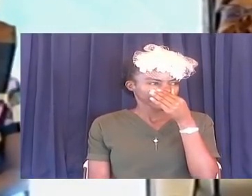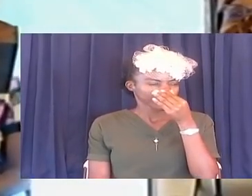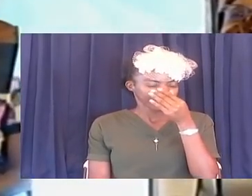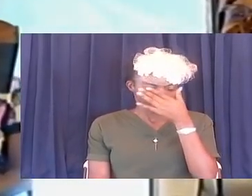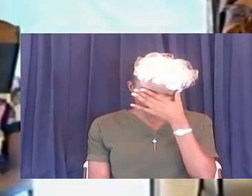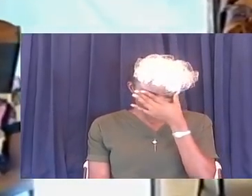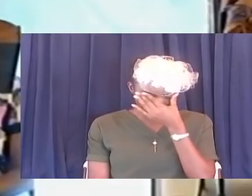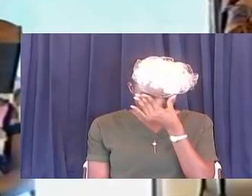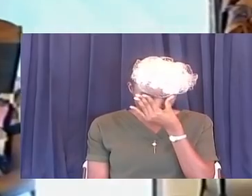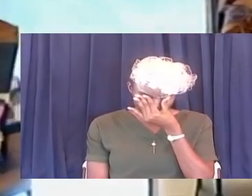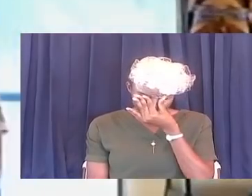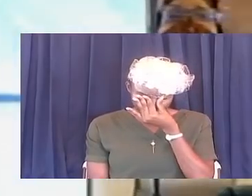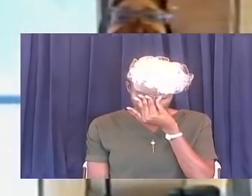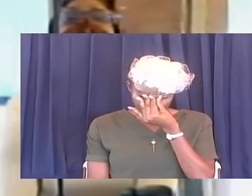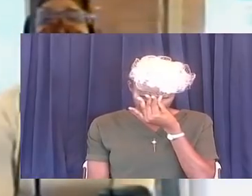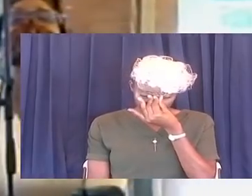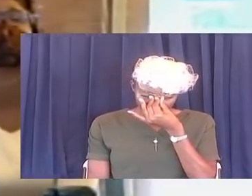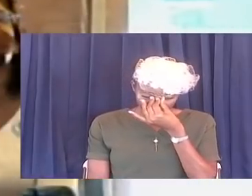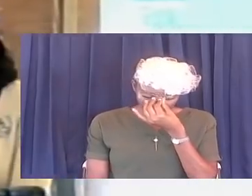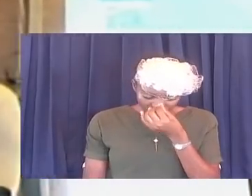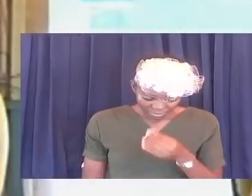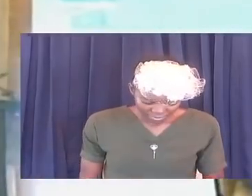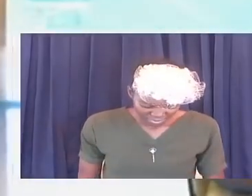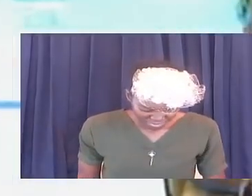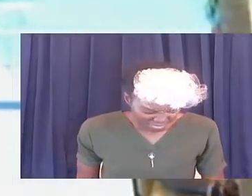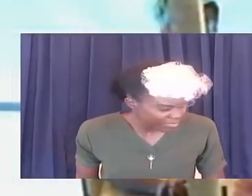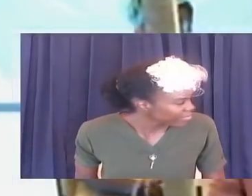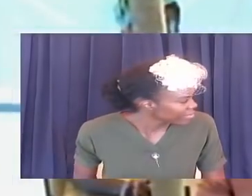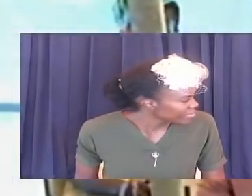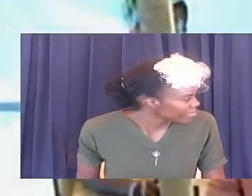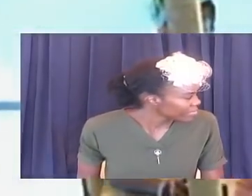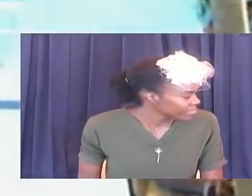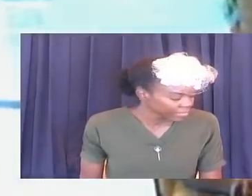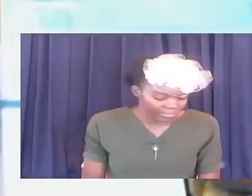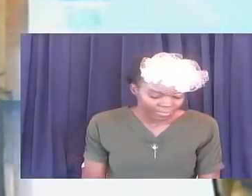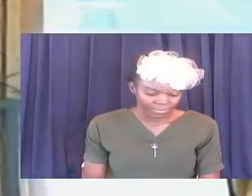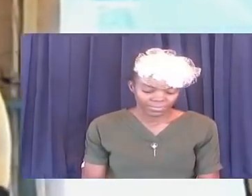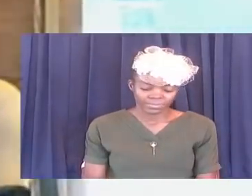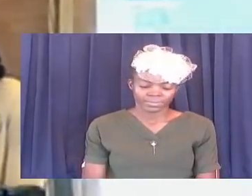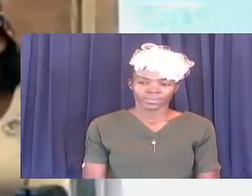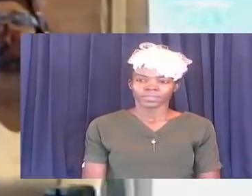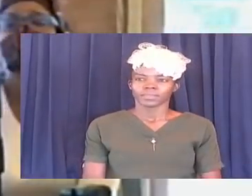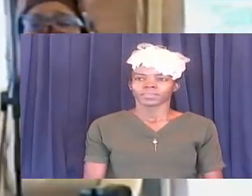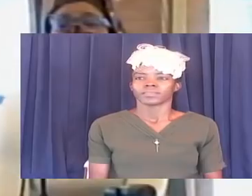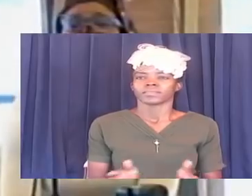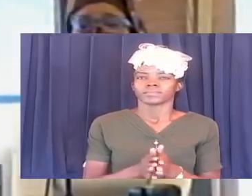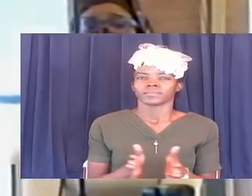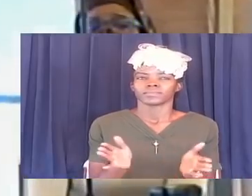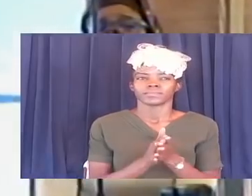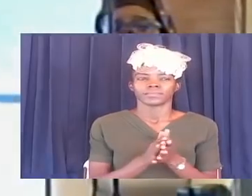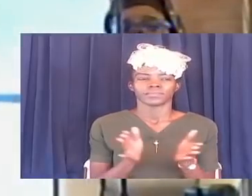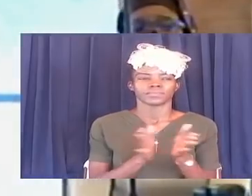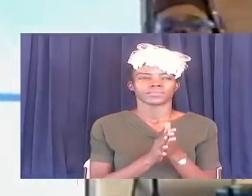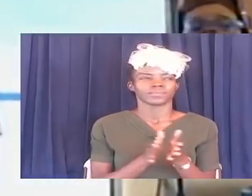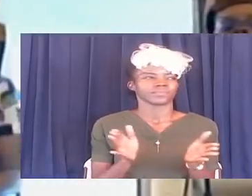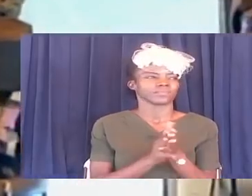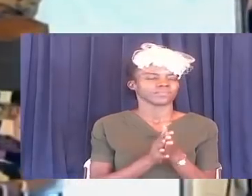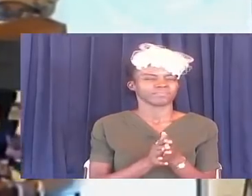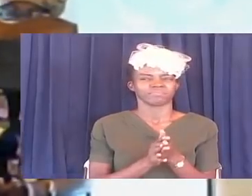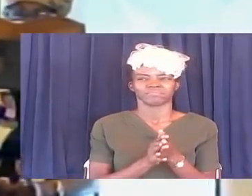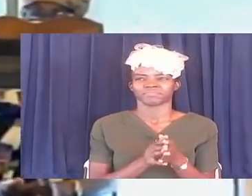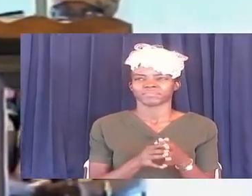Sure. We don't remember neither man nor by woman. We are going like when I read the Bible, so. We are around with God, so, man.